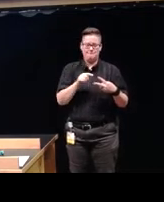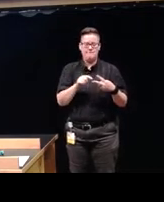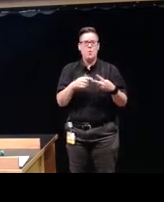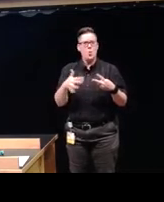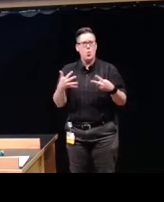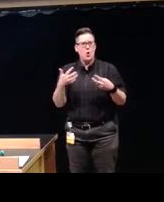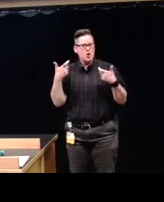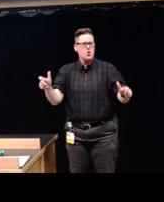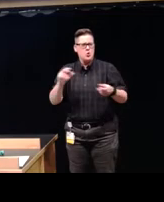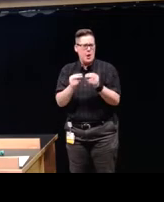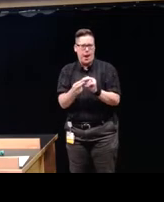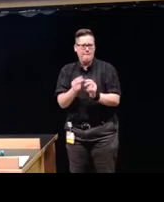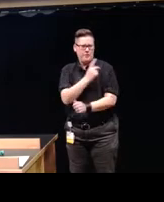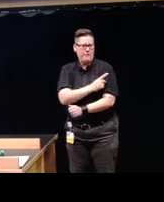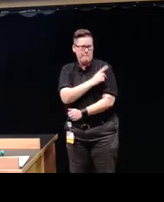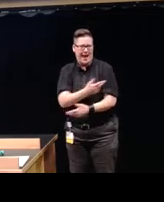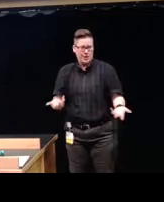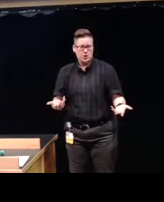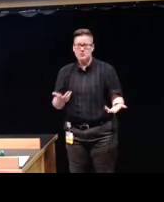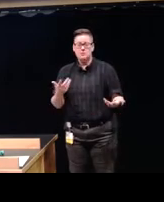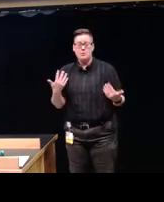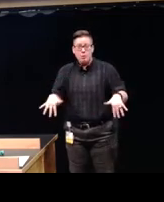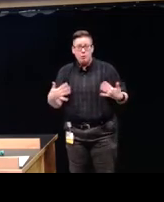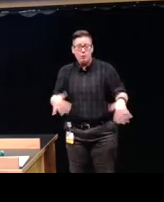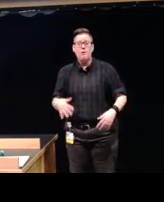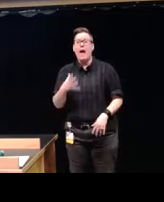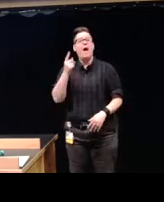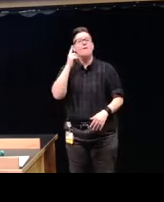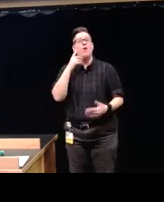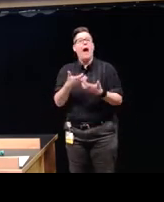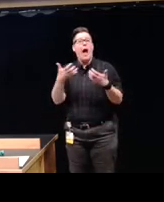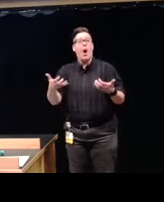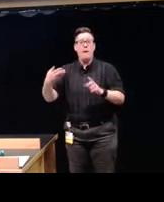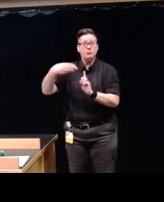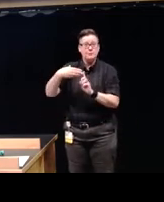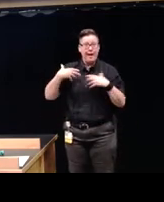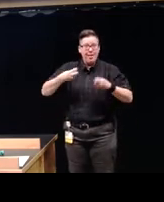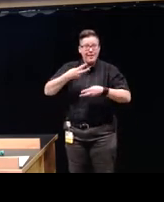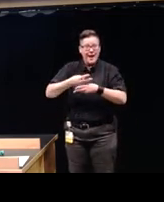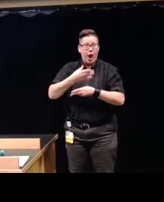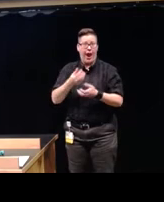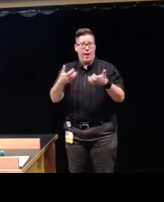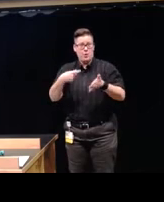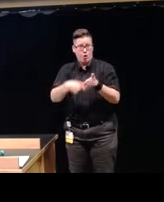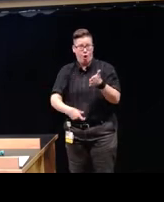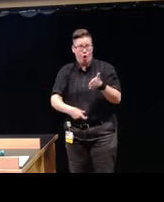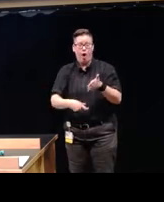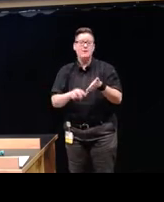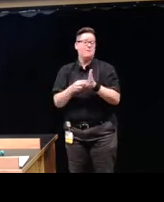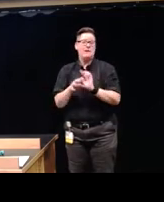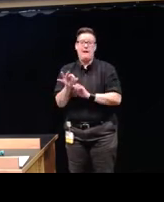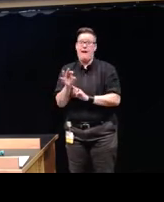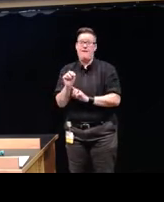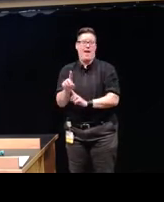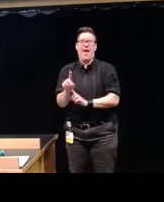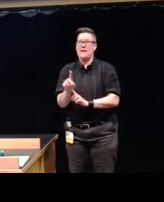The other piece in terms of healthcare utilization and cost is that this condition rivals